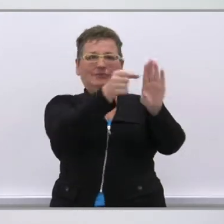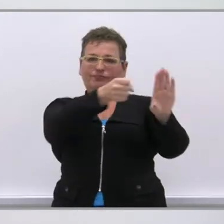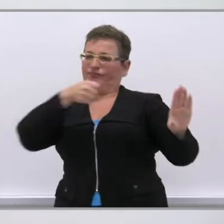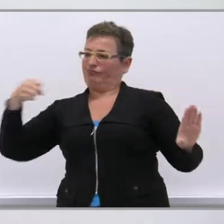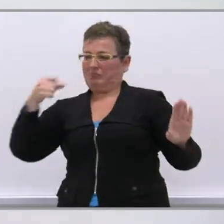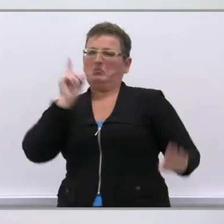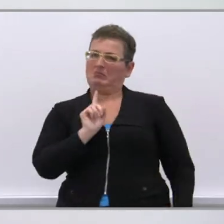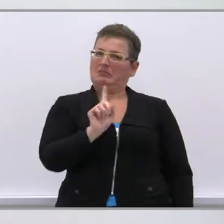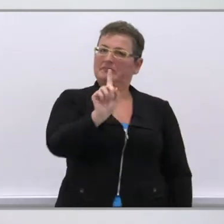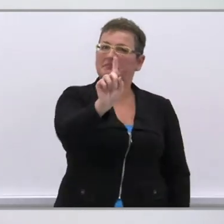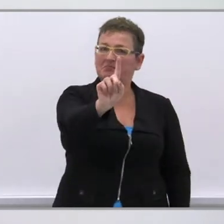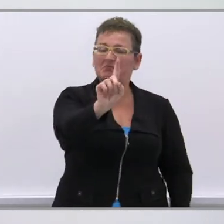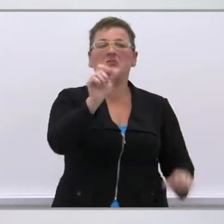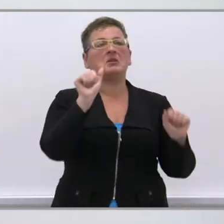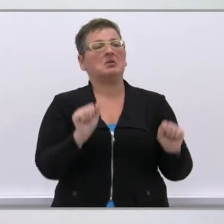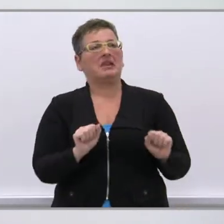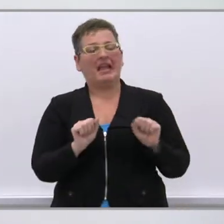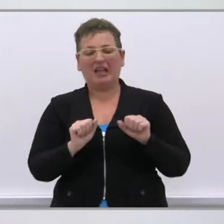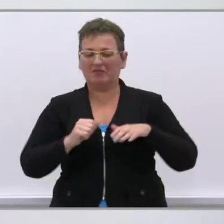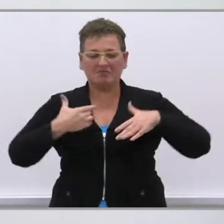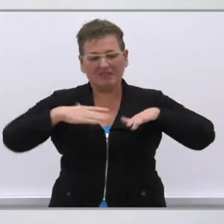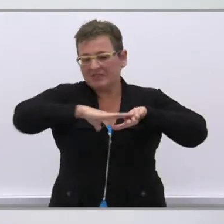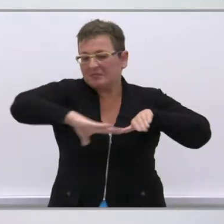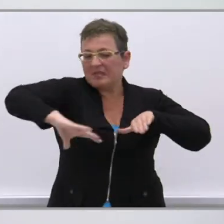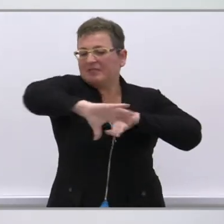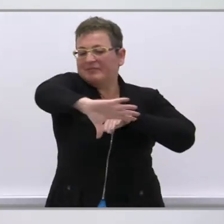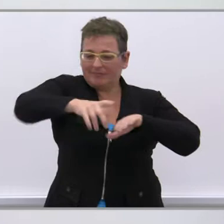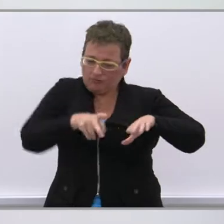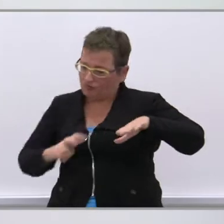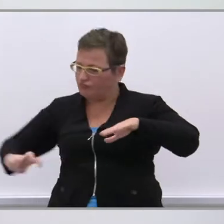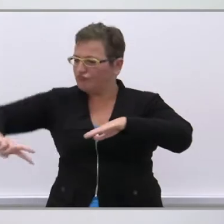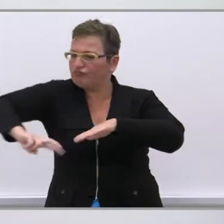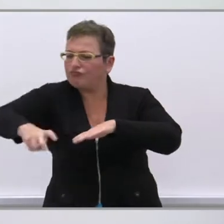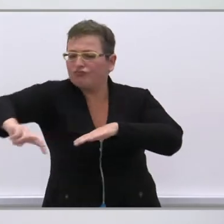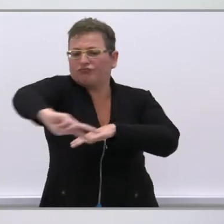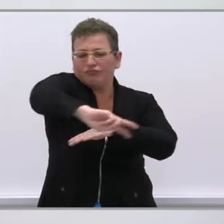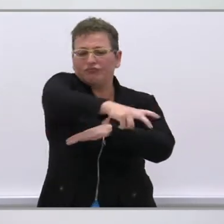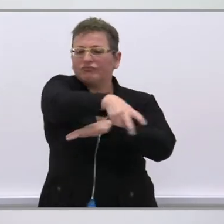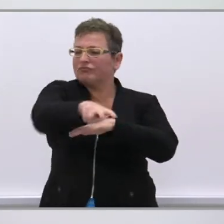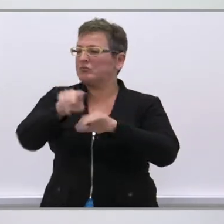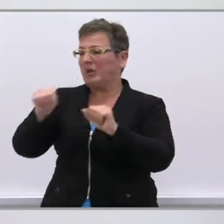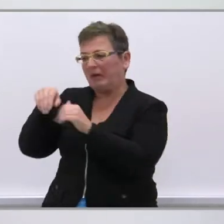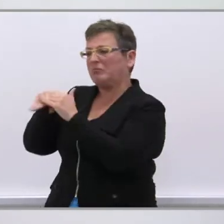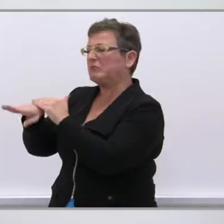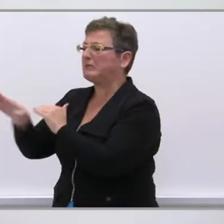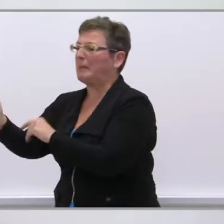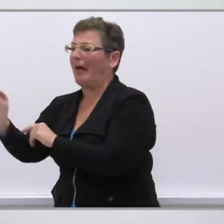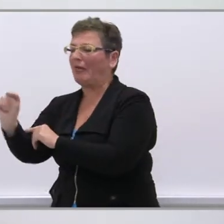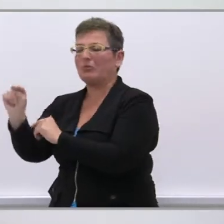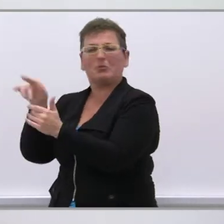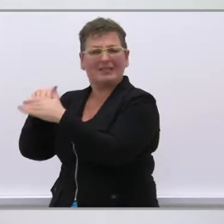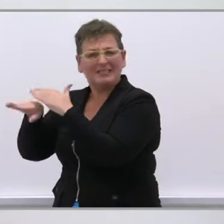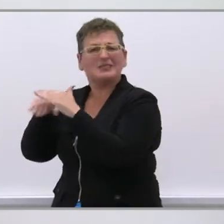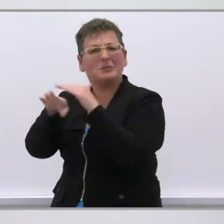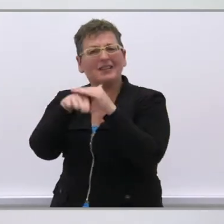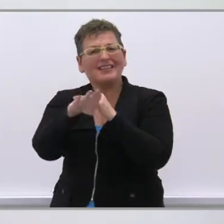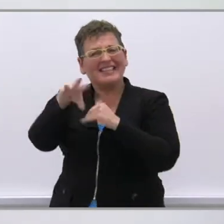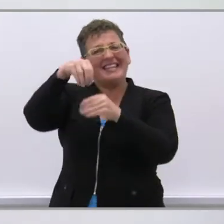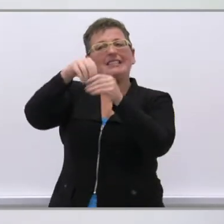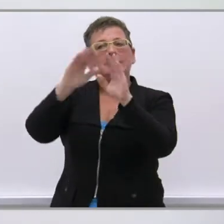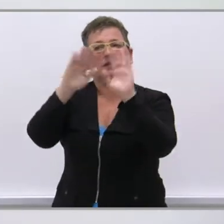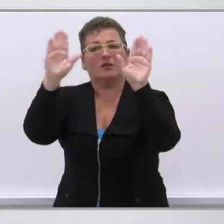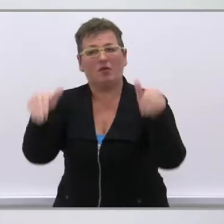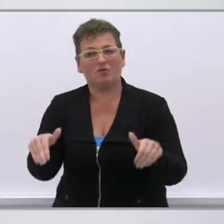can get around, there's lots of space to get around, you can get into the bathroom. So those are the concepts